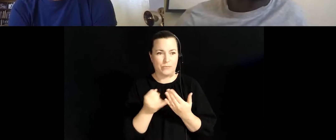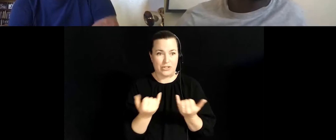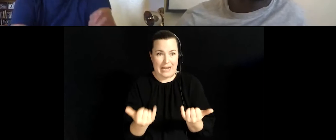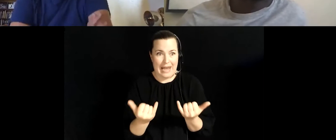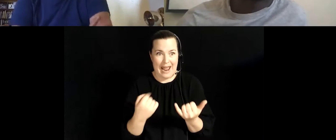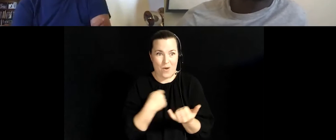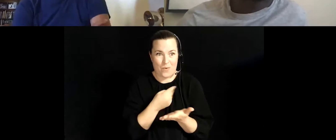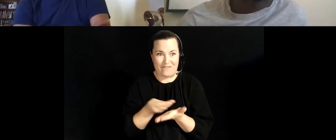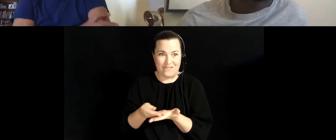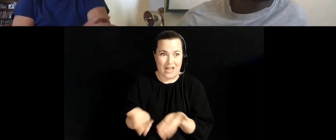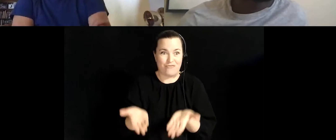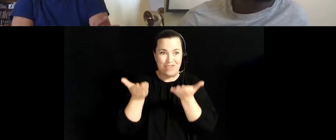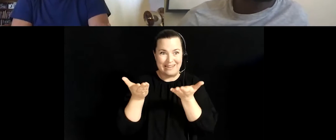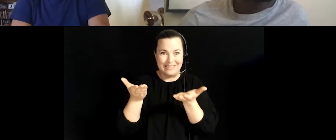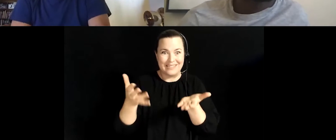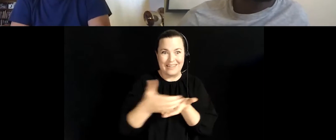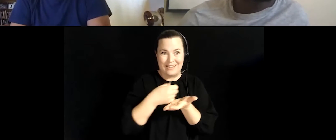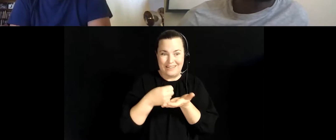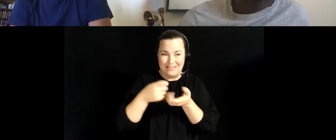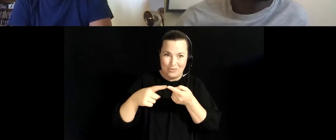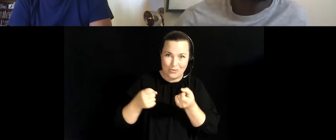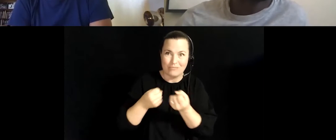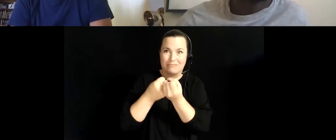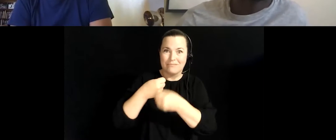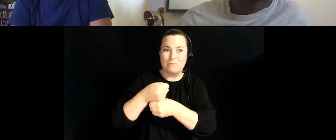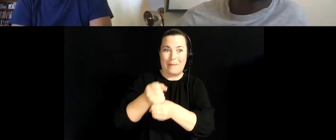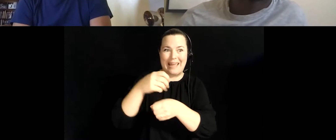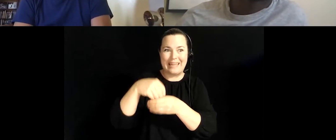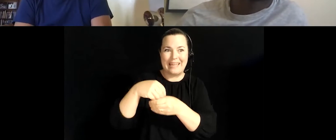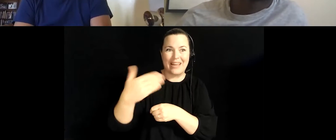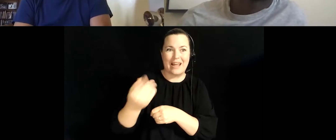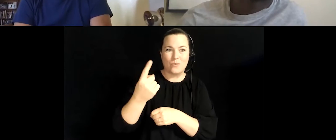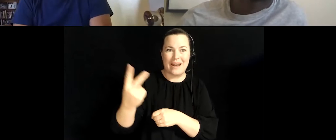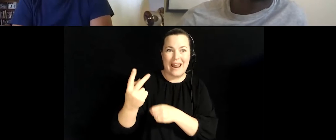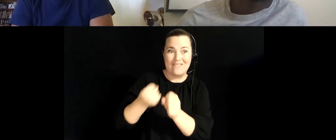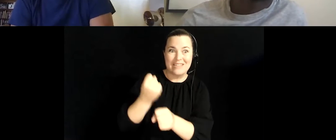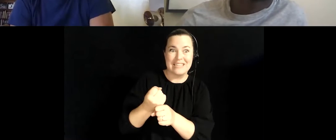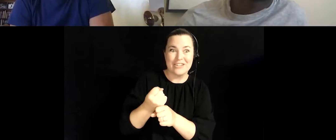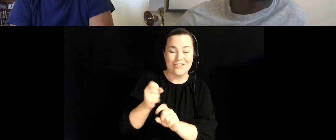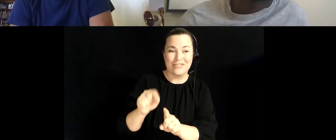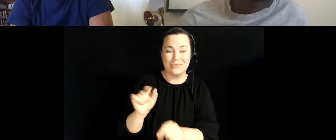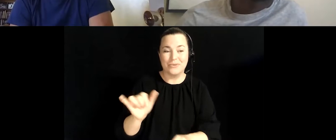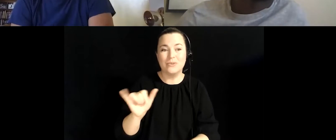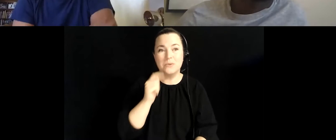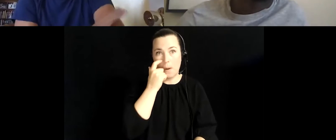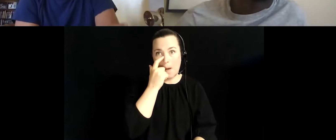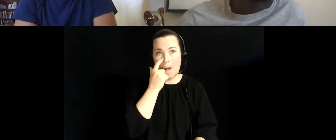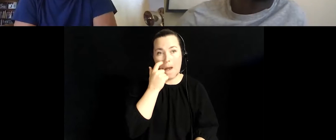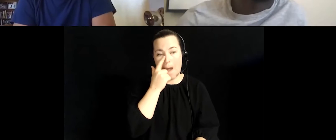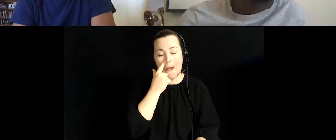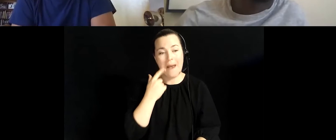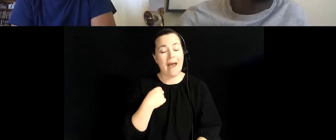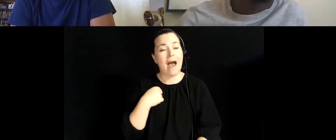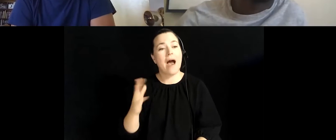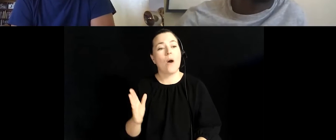for and hoping to make in the next year and a half. I mean, I didn't, when I went back to